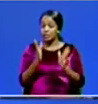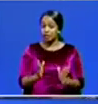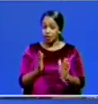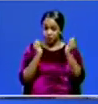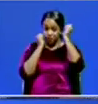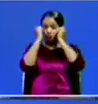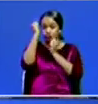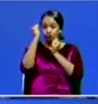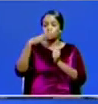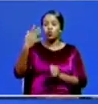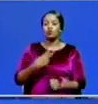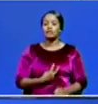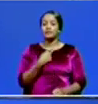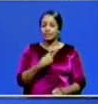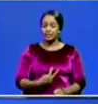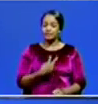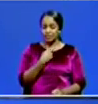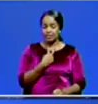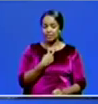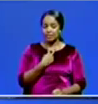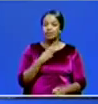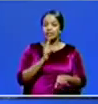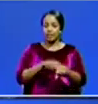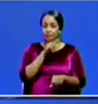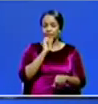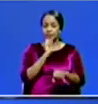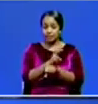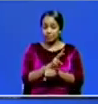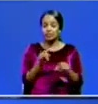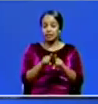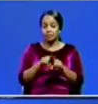December and January of every year. Elvis Kosgei, KTN.